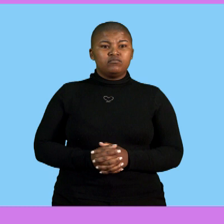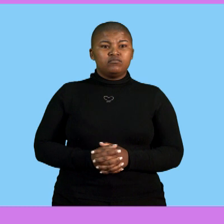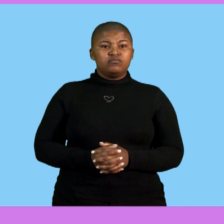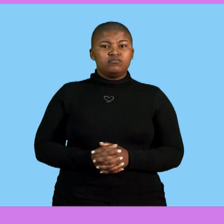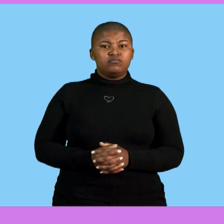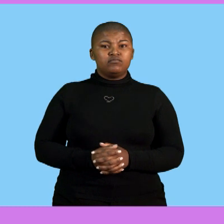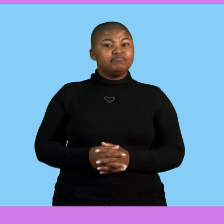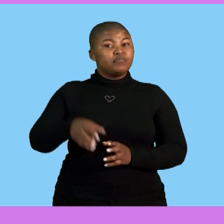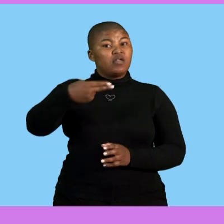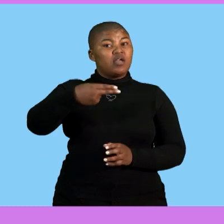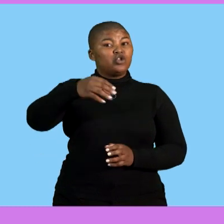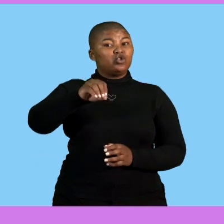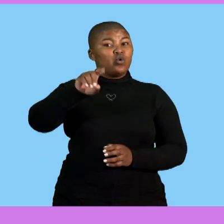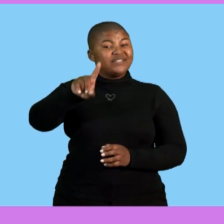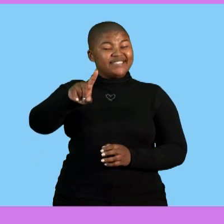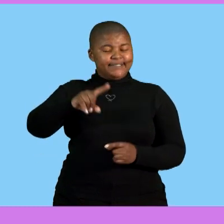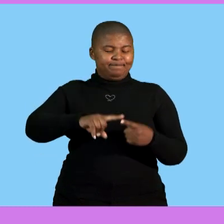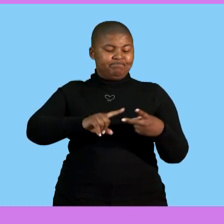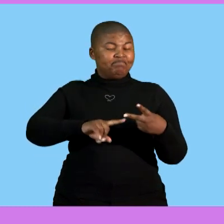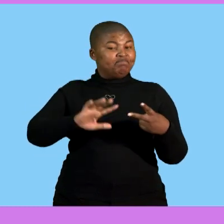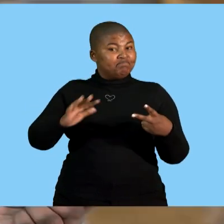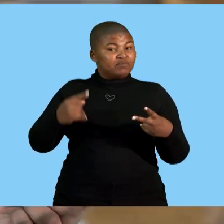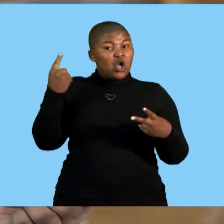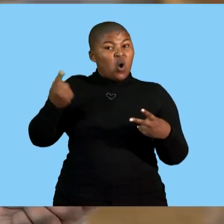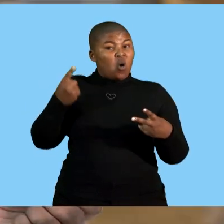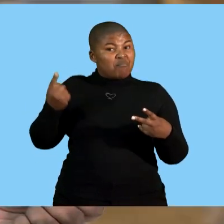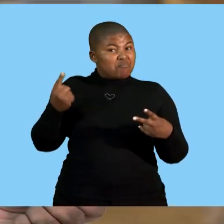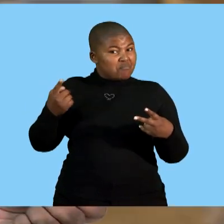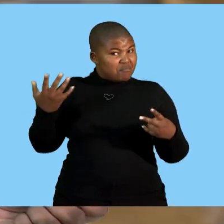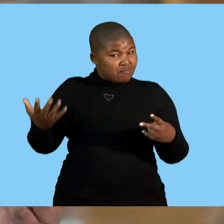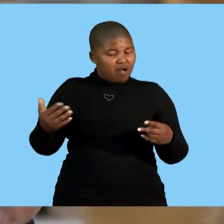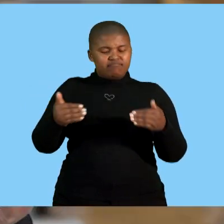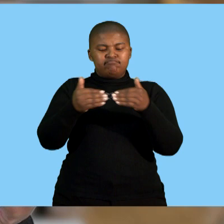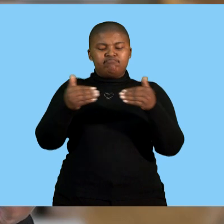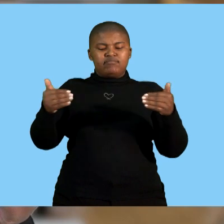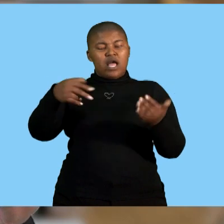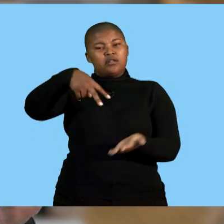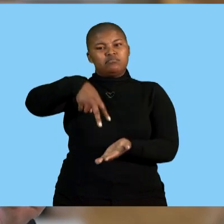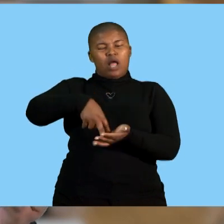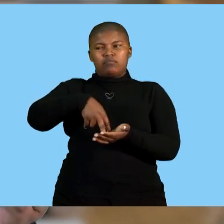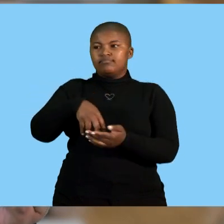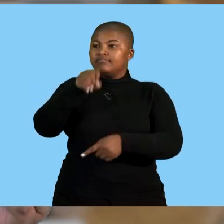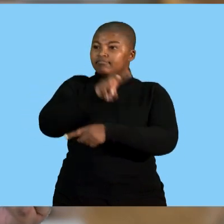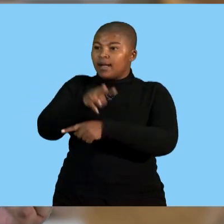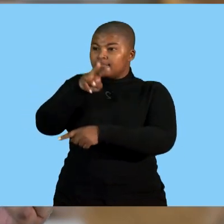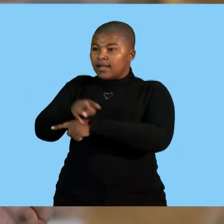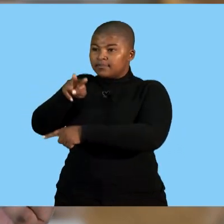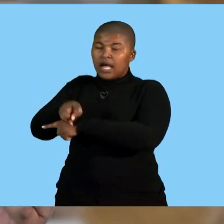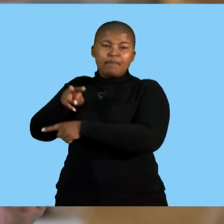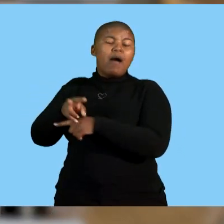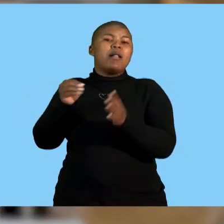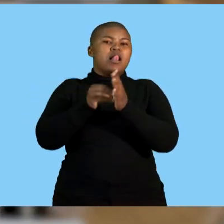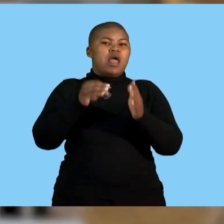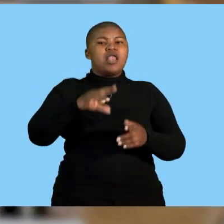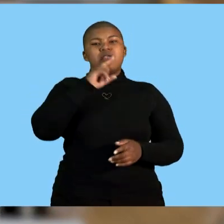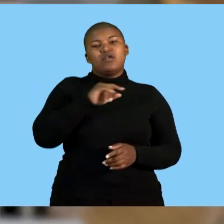observation. The head of department or the principal can stand at the gate and observe the mode of transport